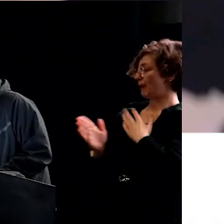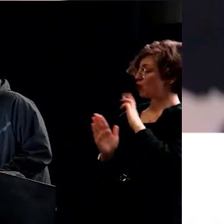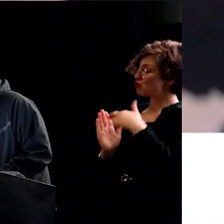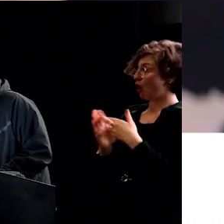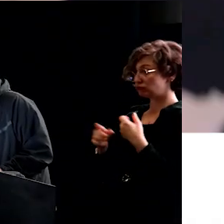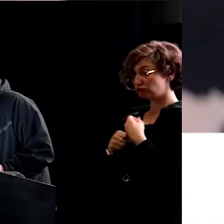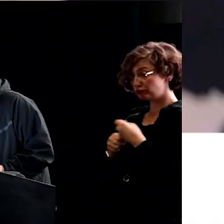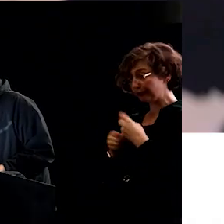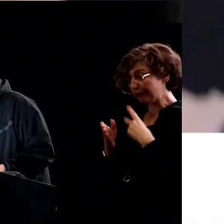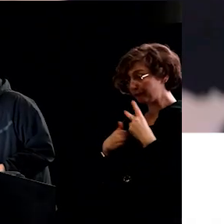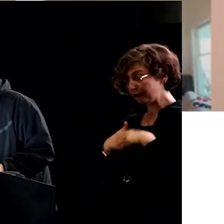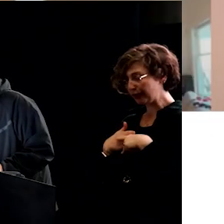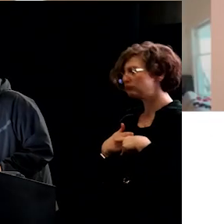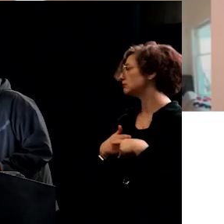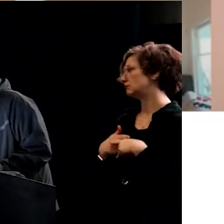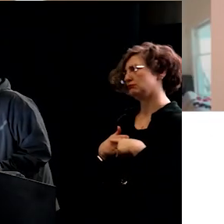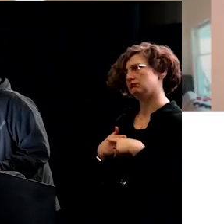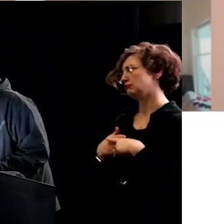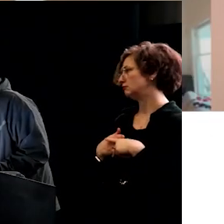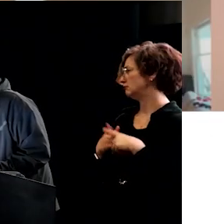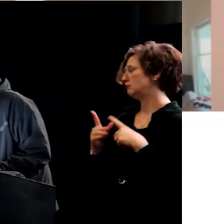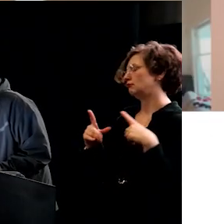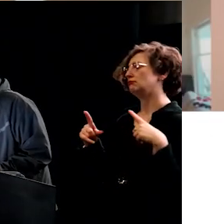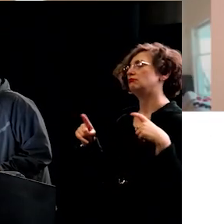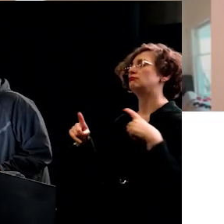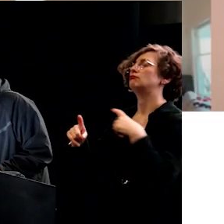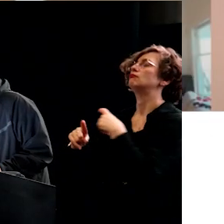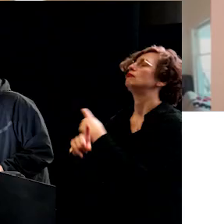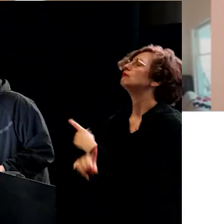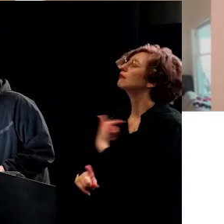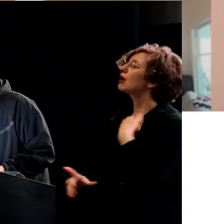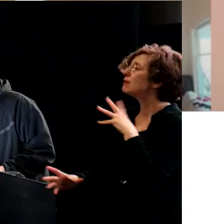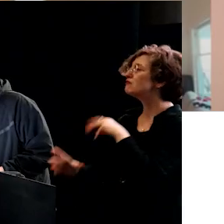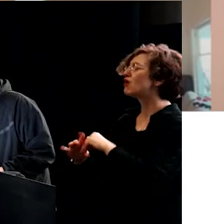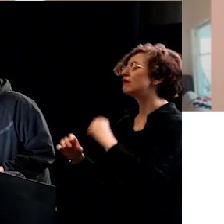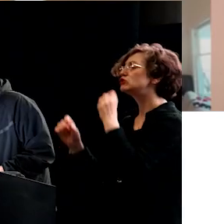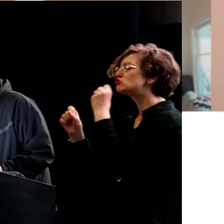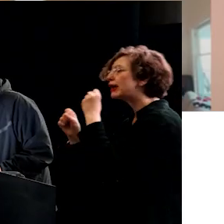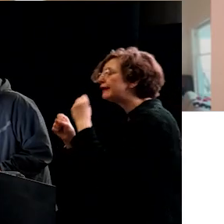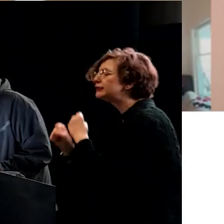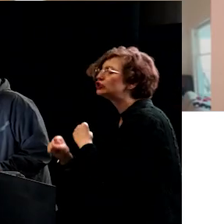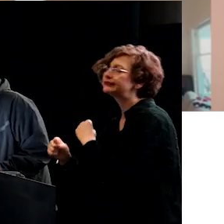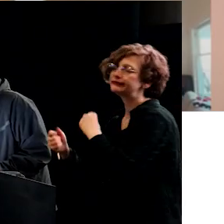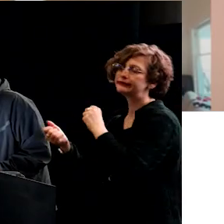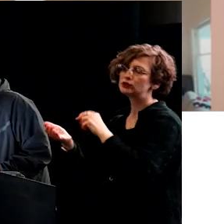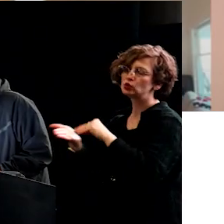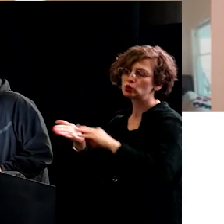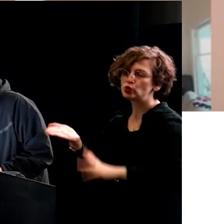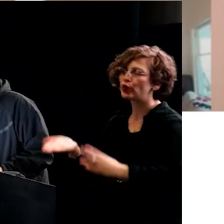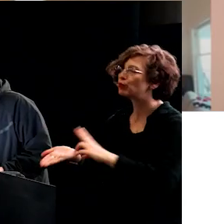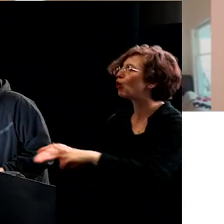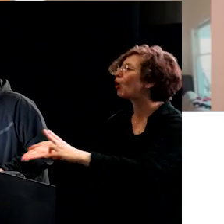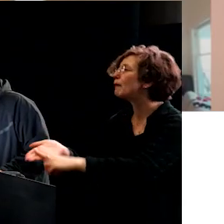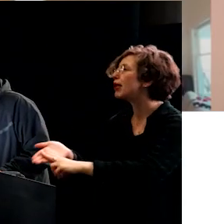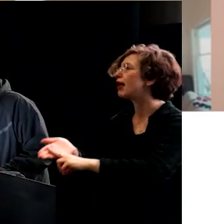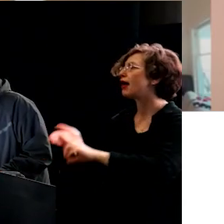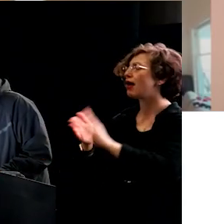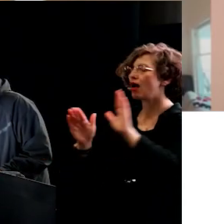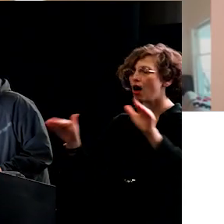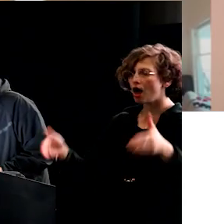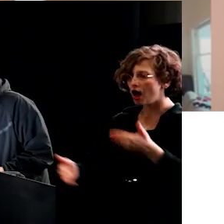programming. I'm involved in everything from strategy, student enrollment, onboarding, video